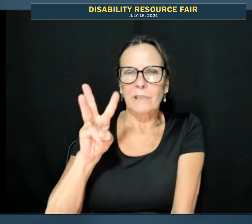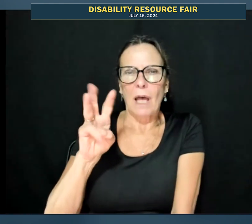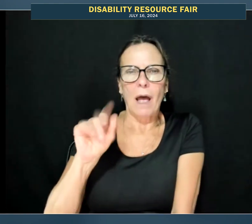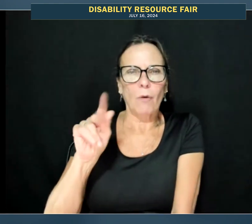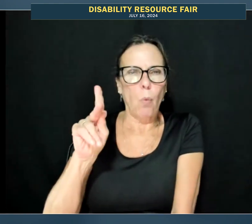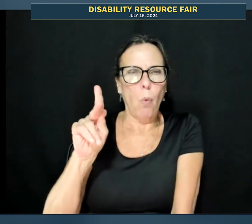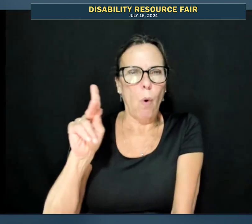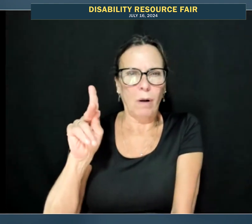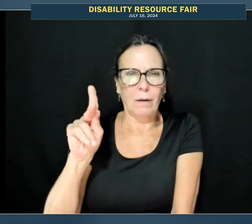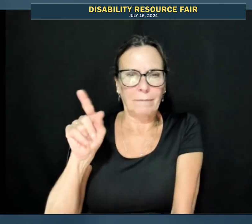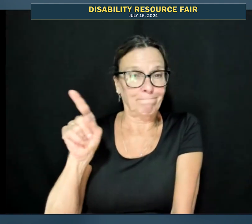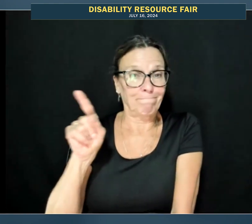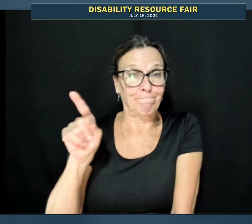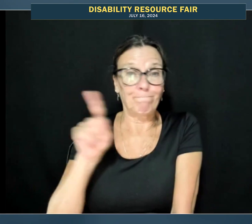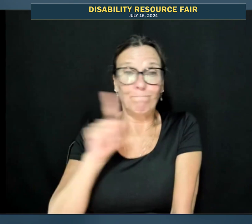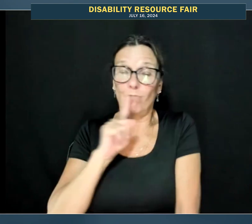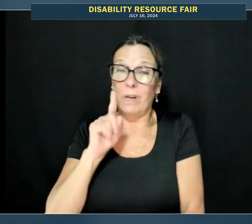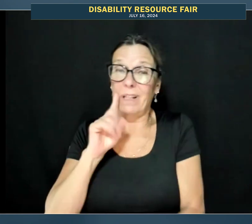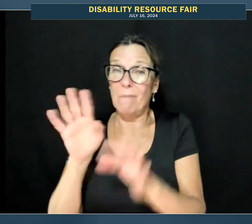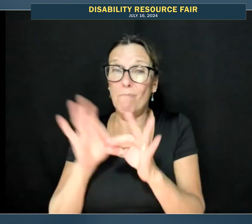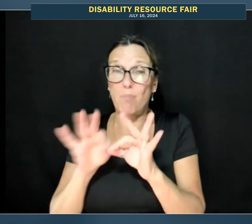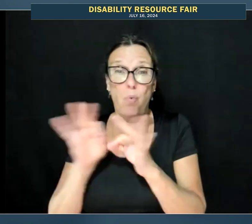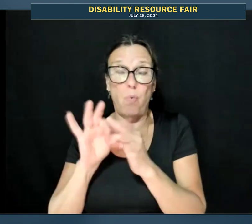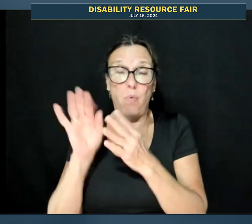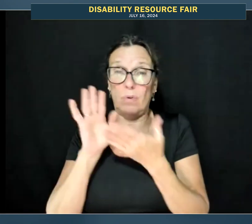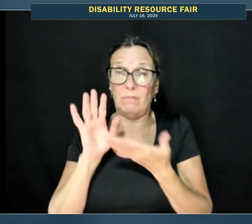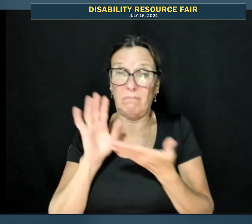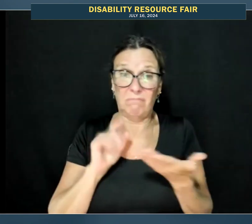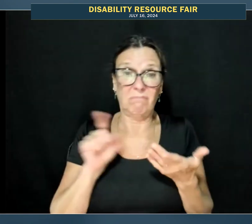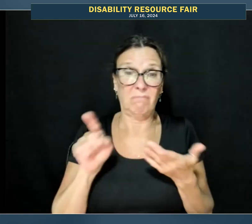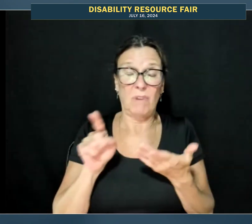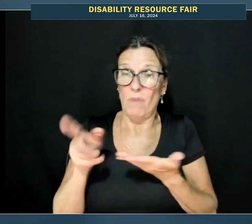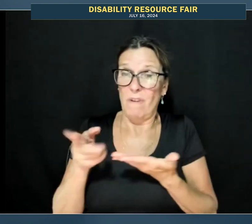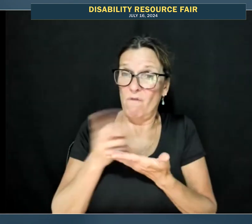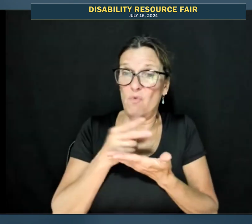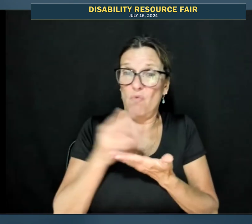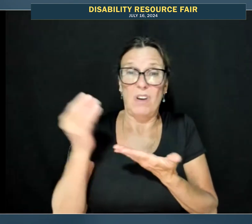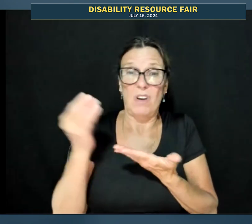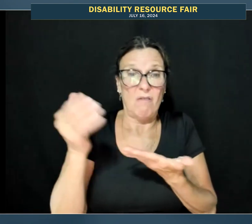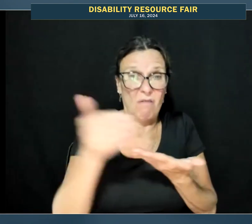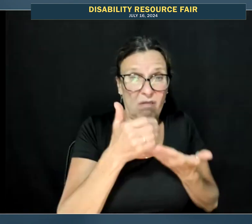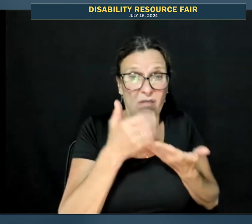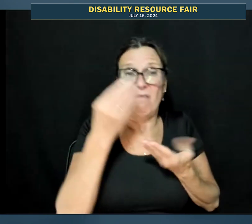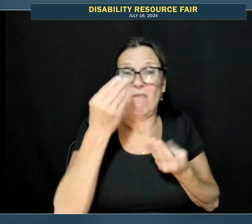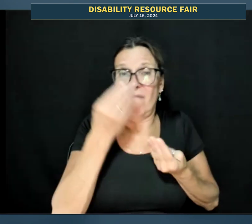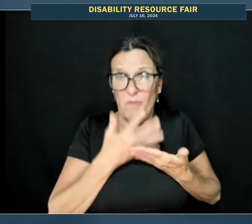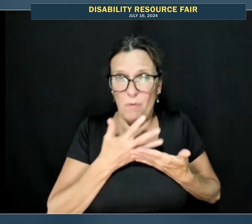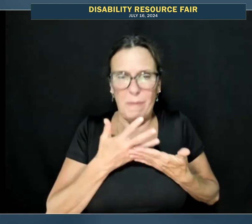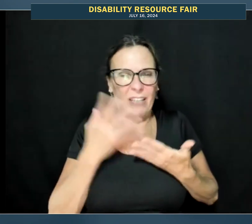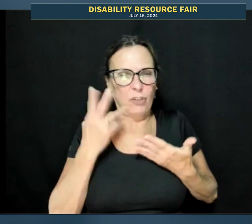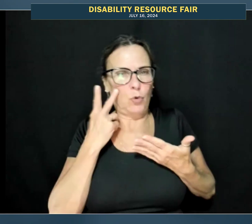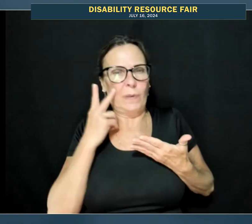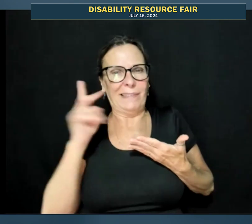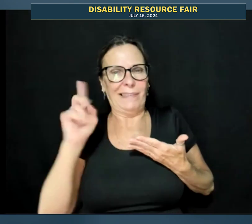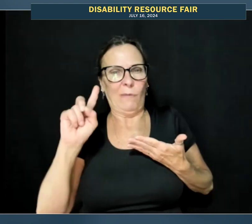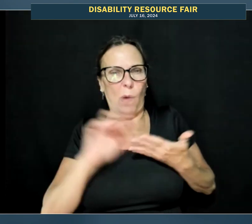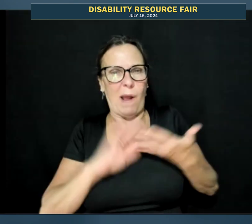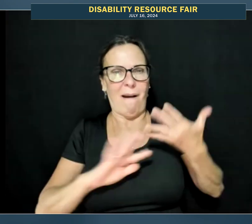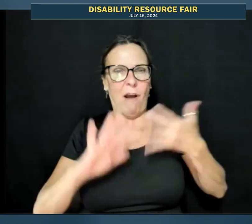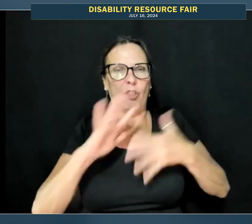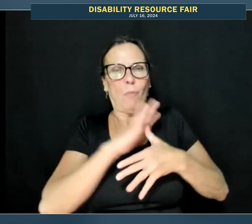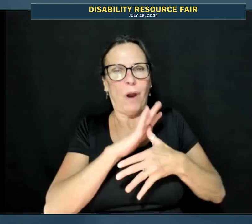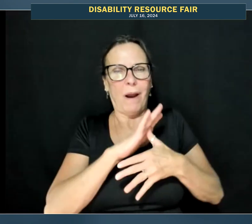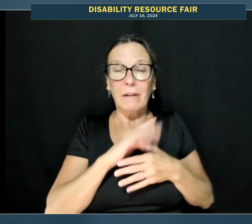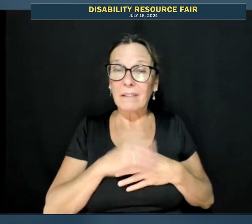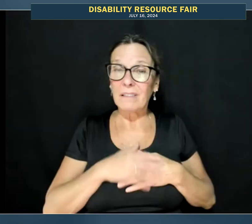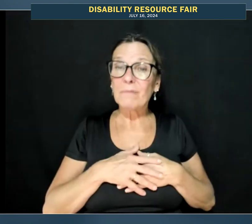piece of it. Reviewing all of that information and seeing what the priorities are. But I think it's to have an